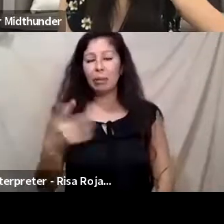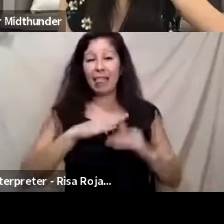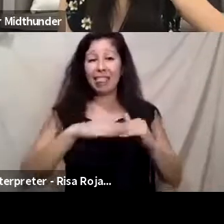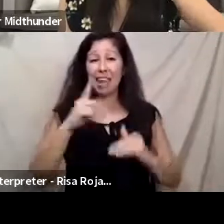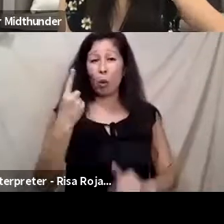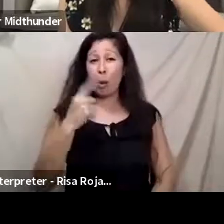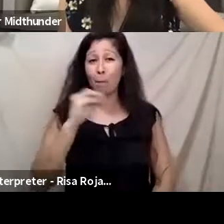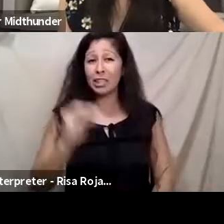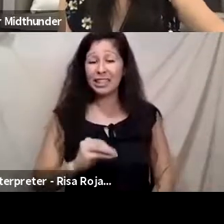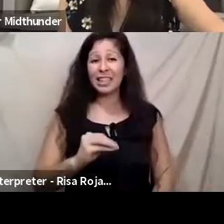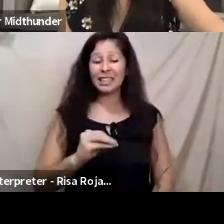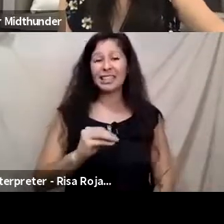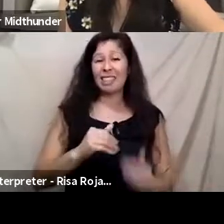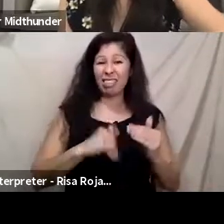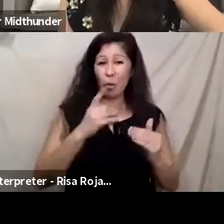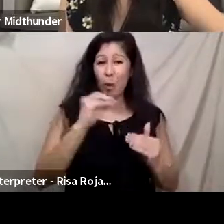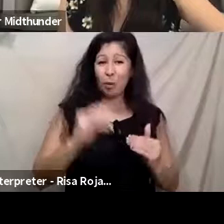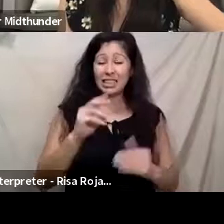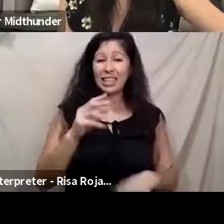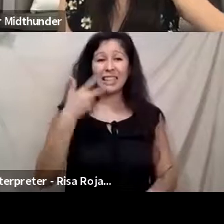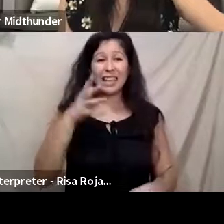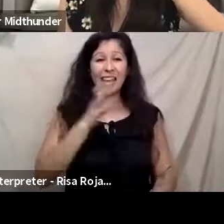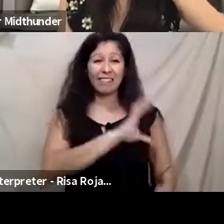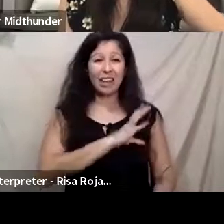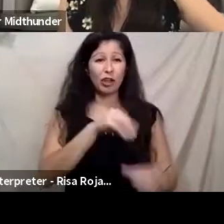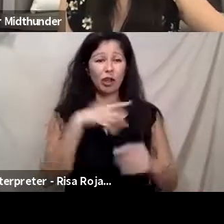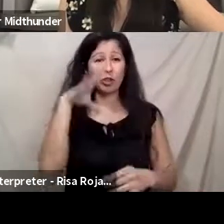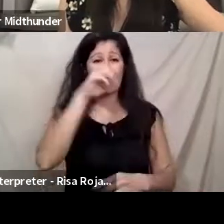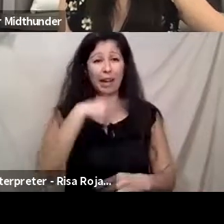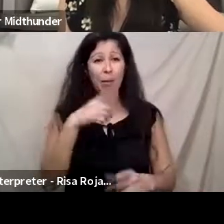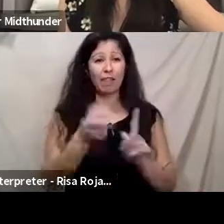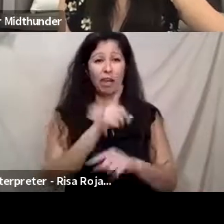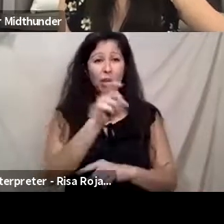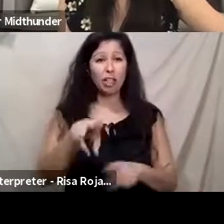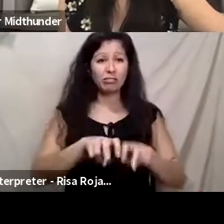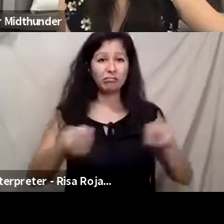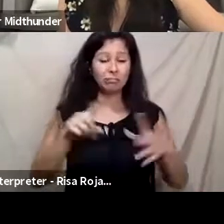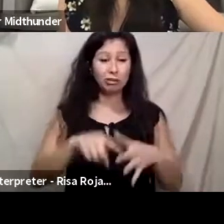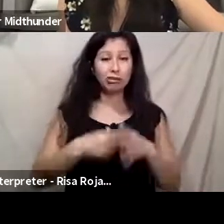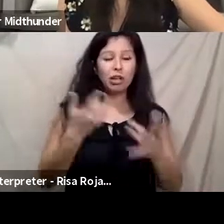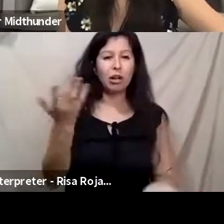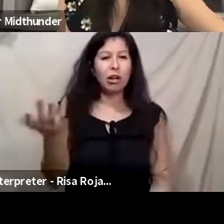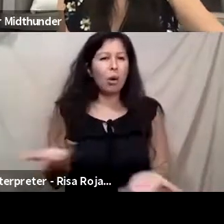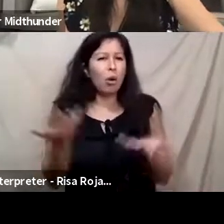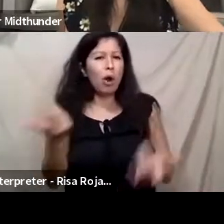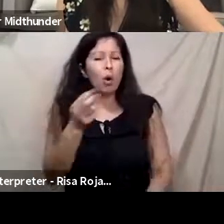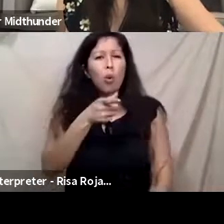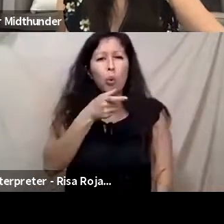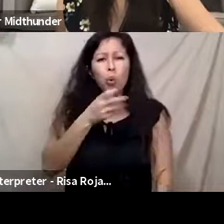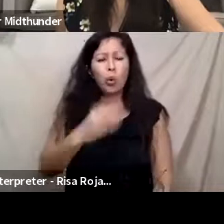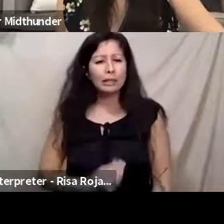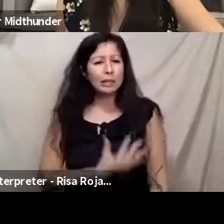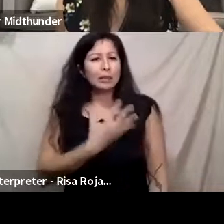native characters included. So I guess my question for all the panelists, just to start it out, is what or who